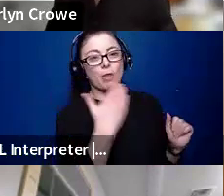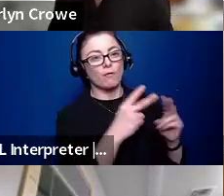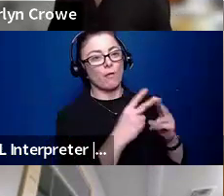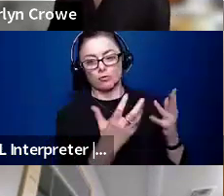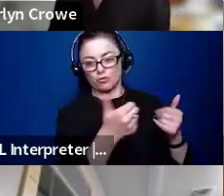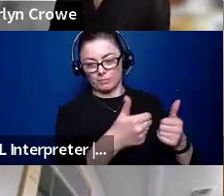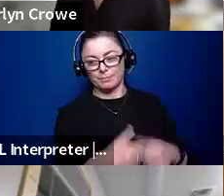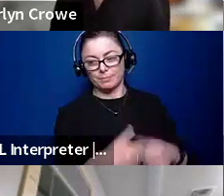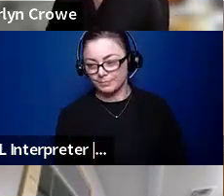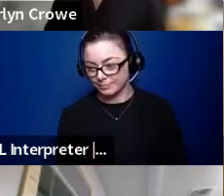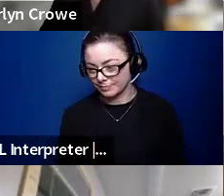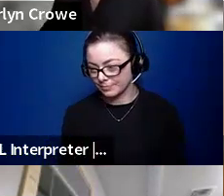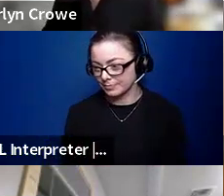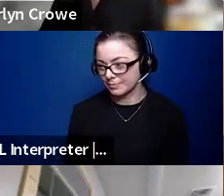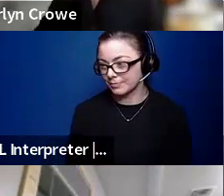much.